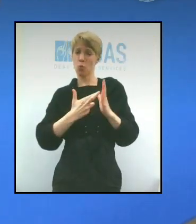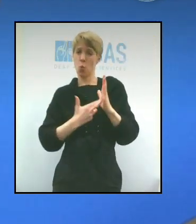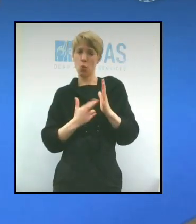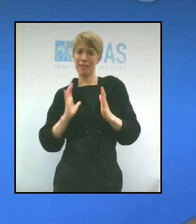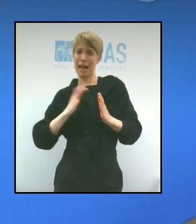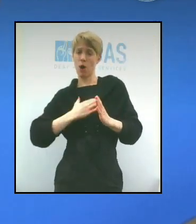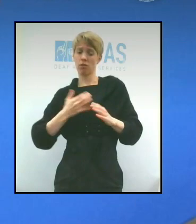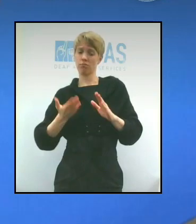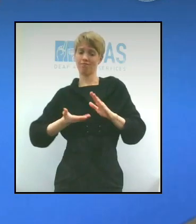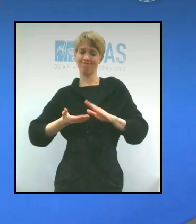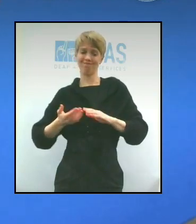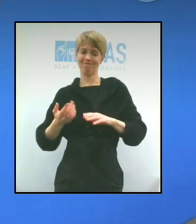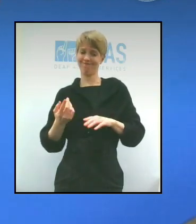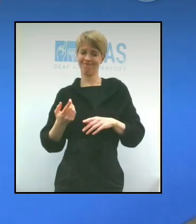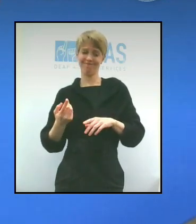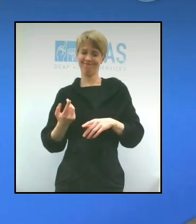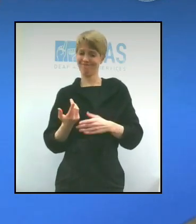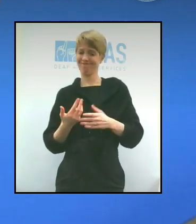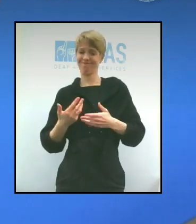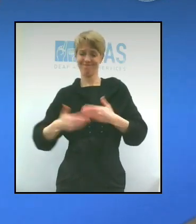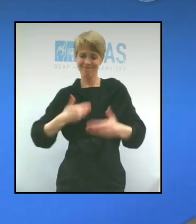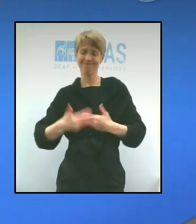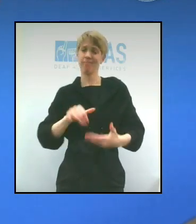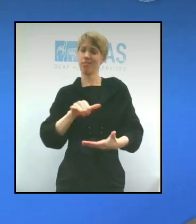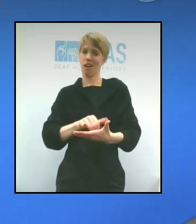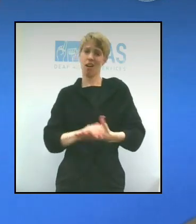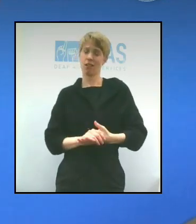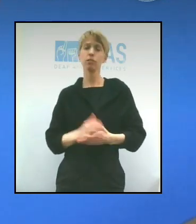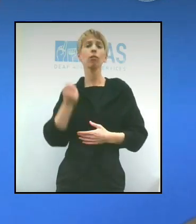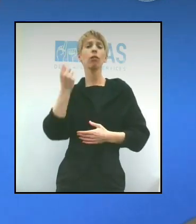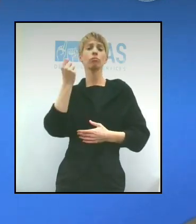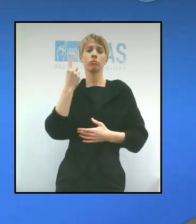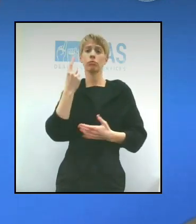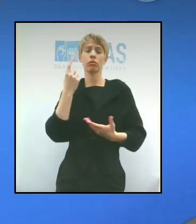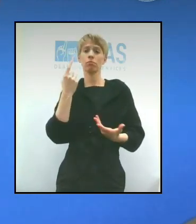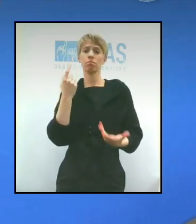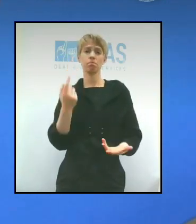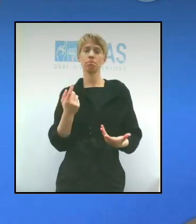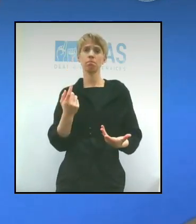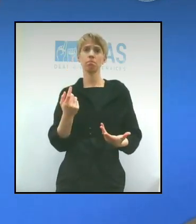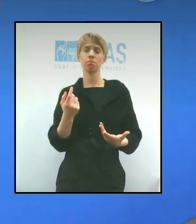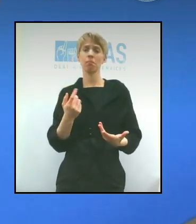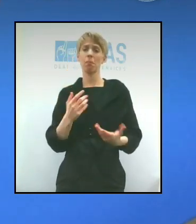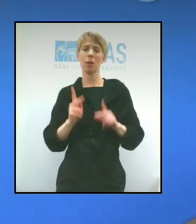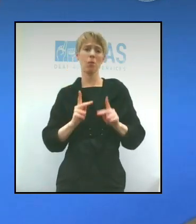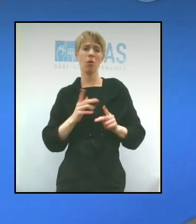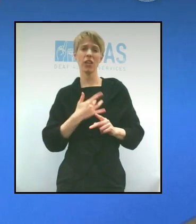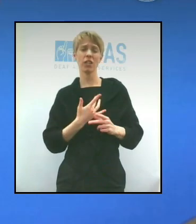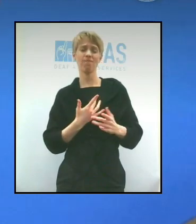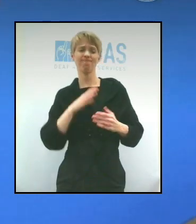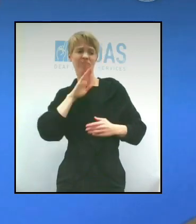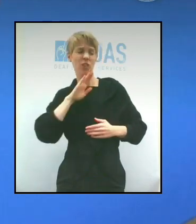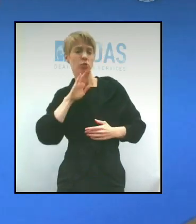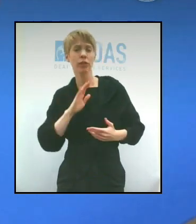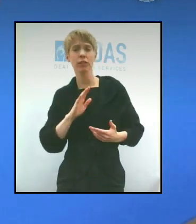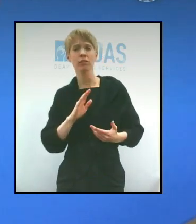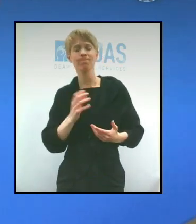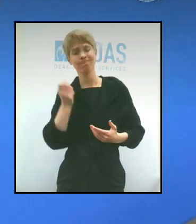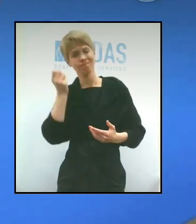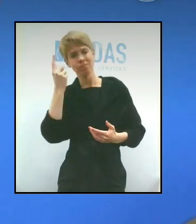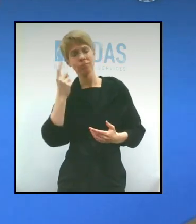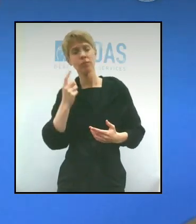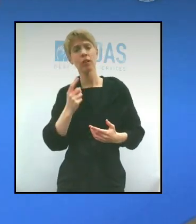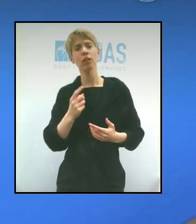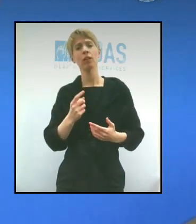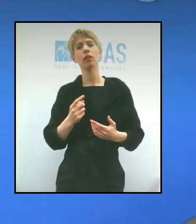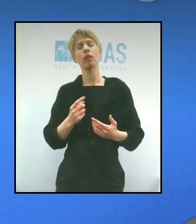So I understand what the other county executive feels. I understand what the other leaders in Western New York feel. But I can say that